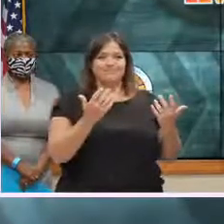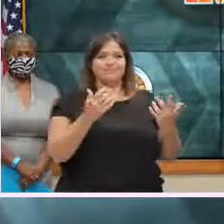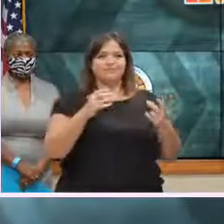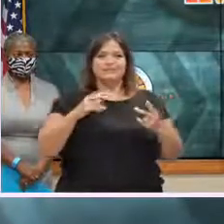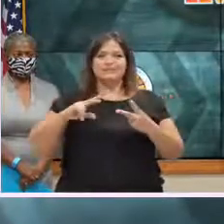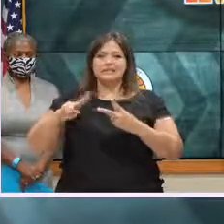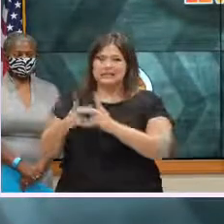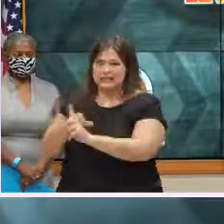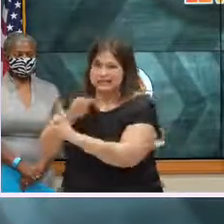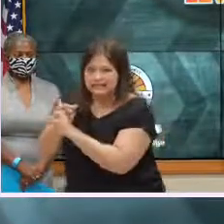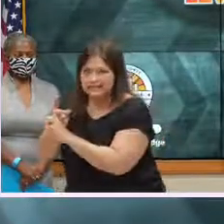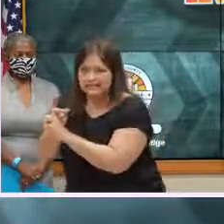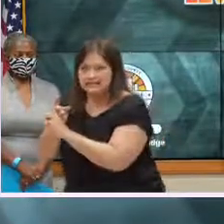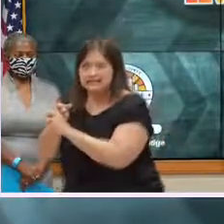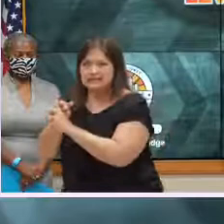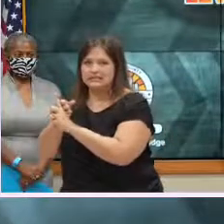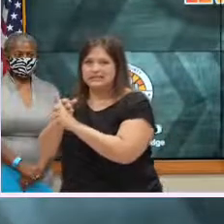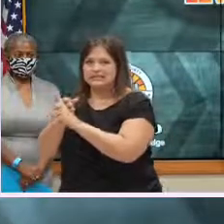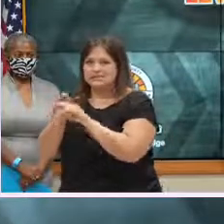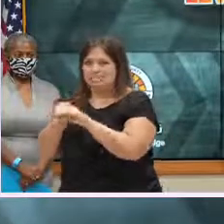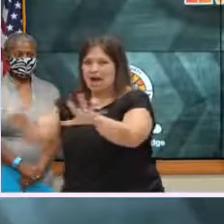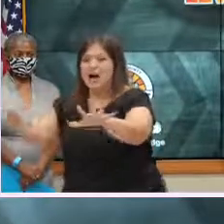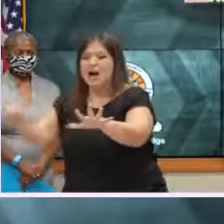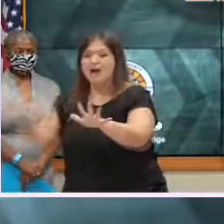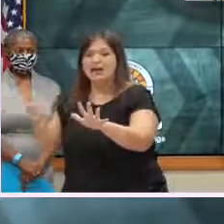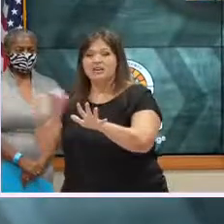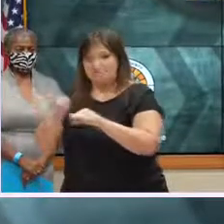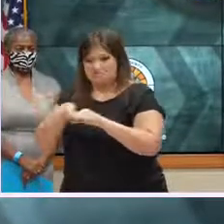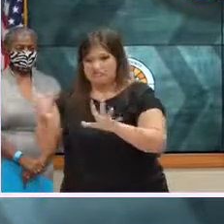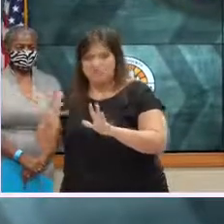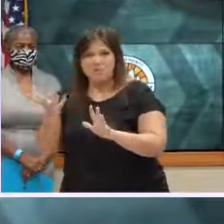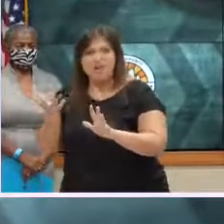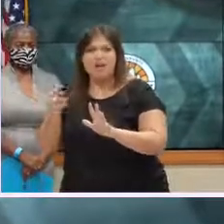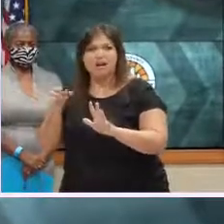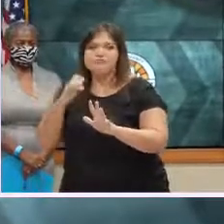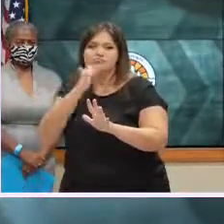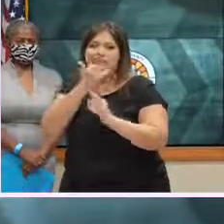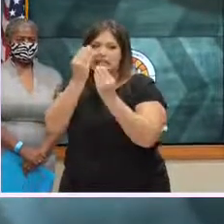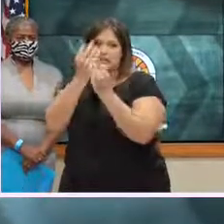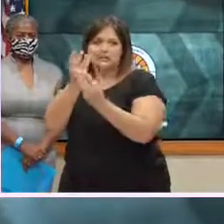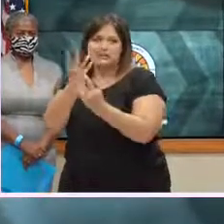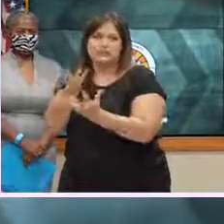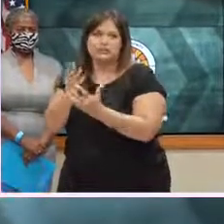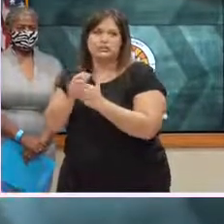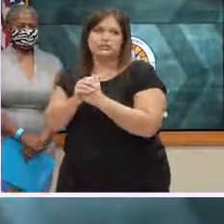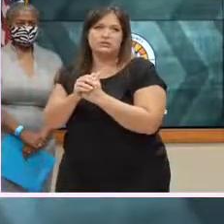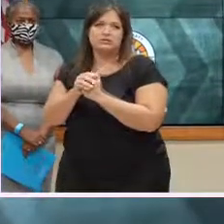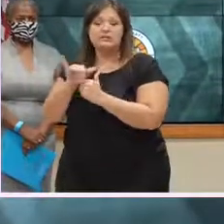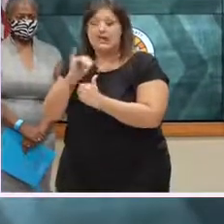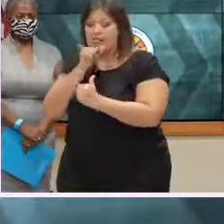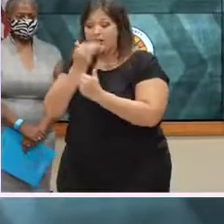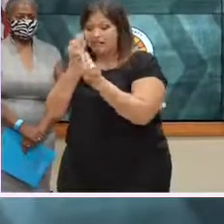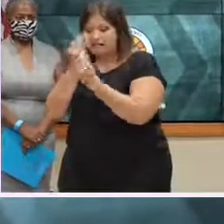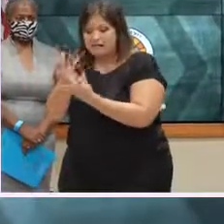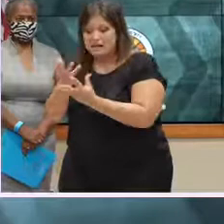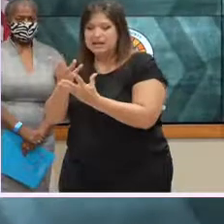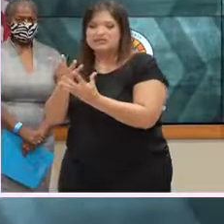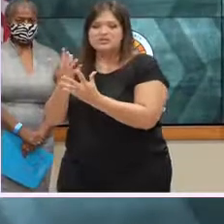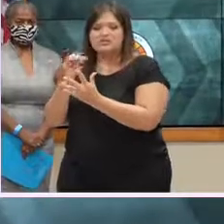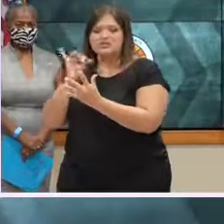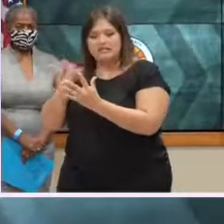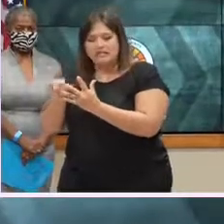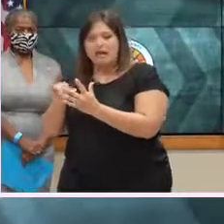pandemic, and that's a pandemic of misinformation. Misinformation that is keeping us from moving beyond this